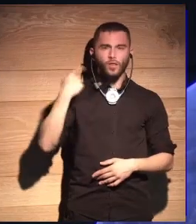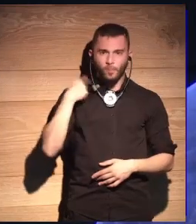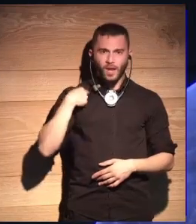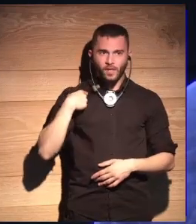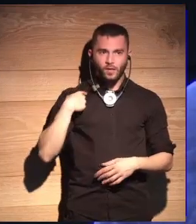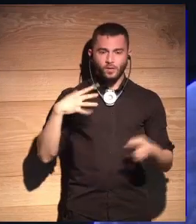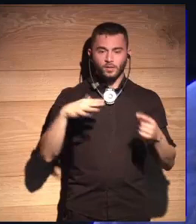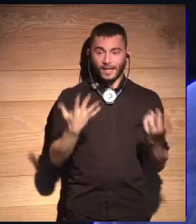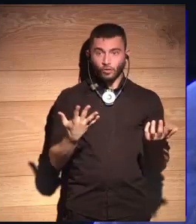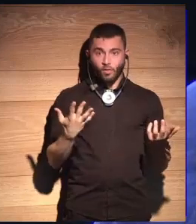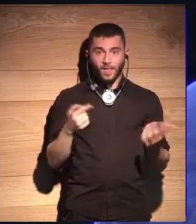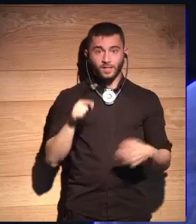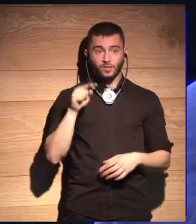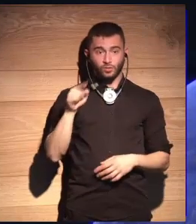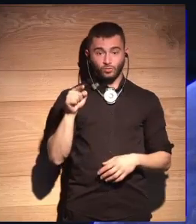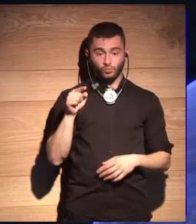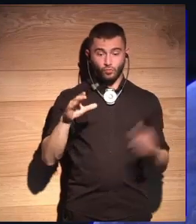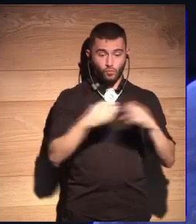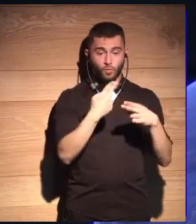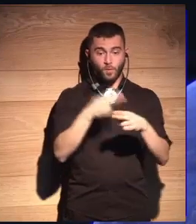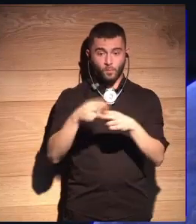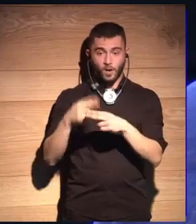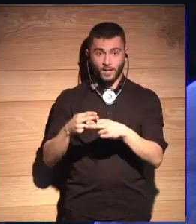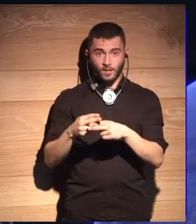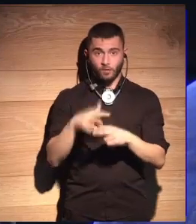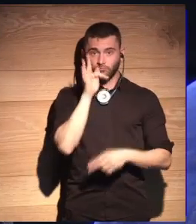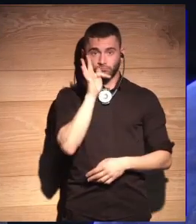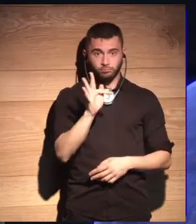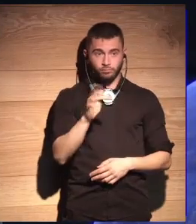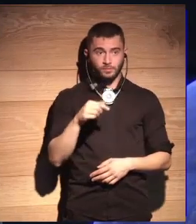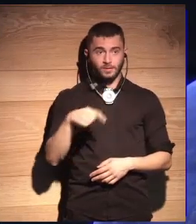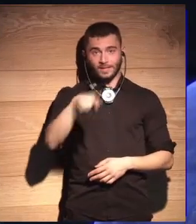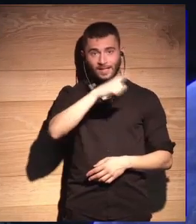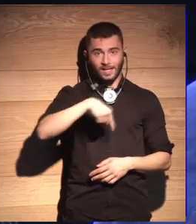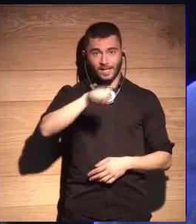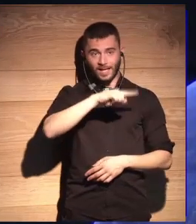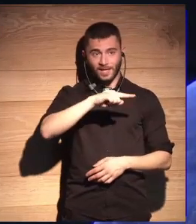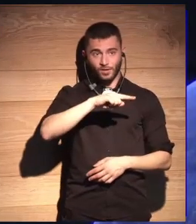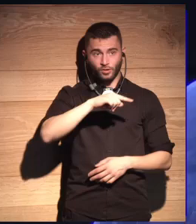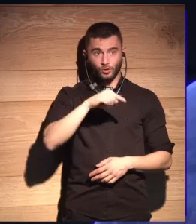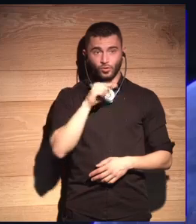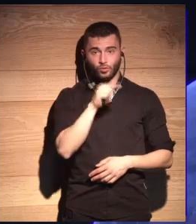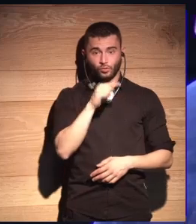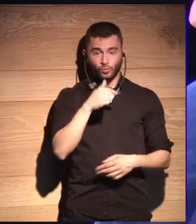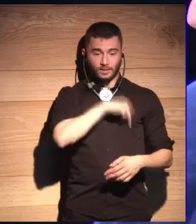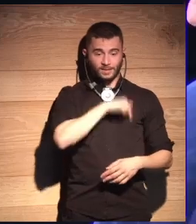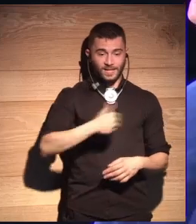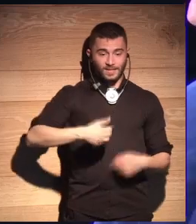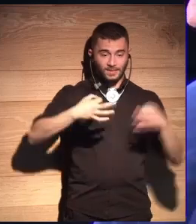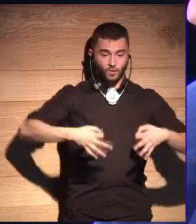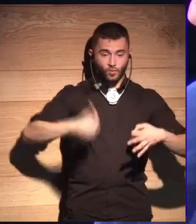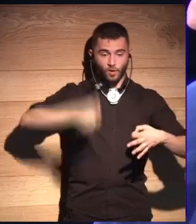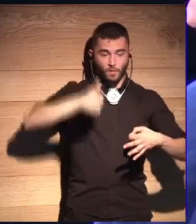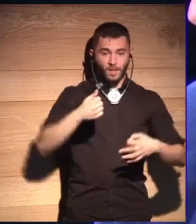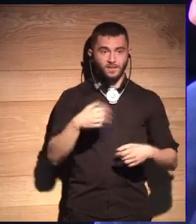global context, it is not irrational to prefer one of those parties that promise to restore the world